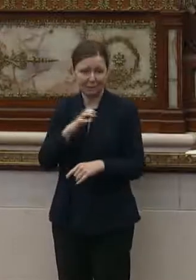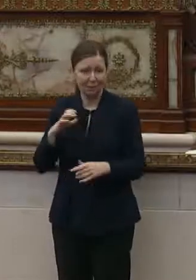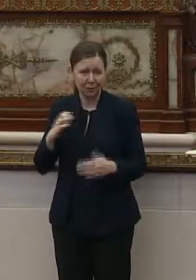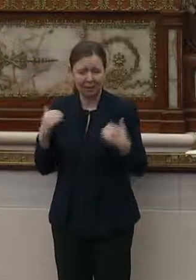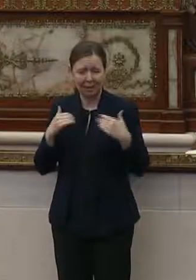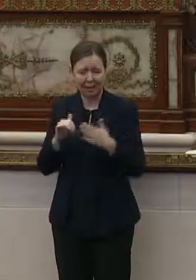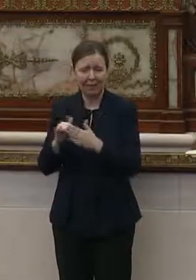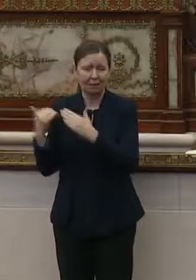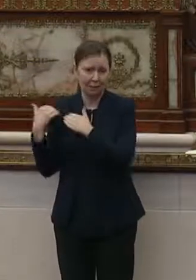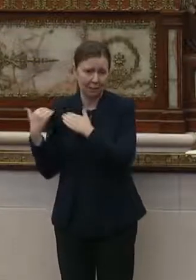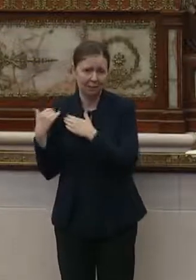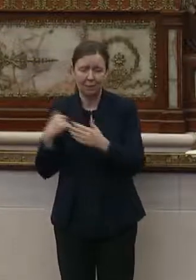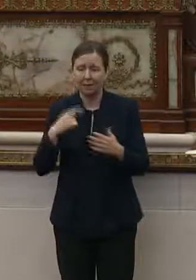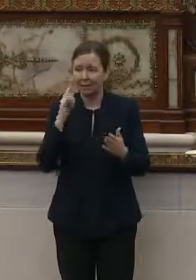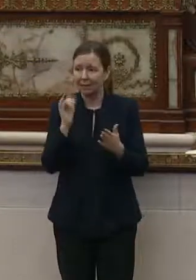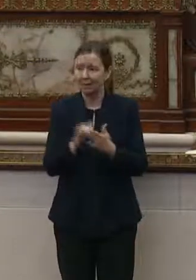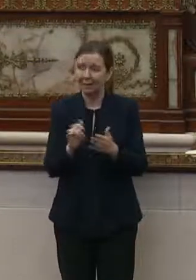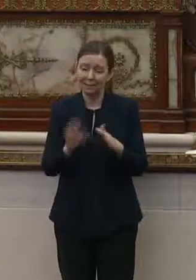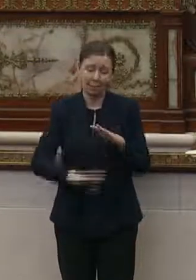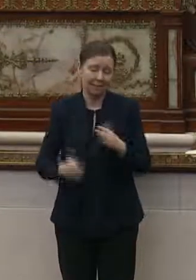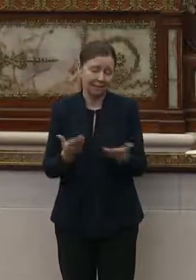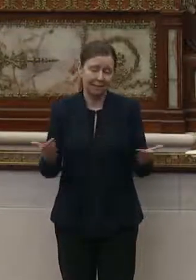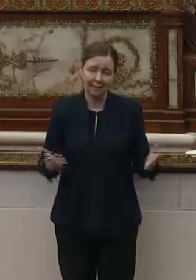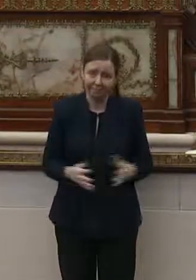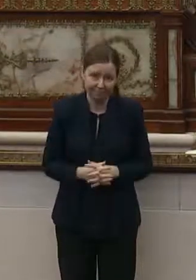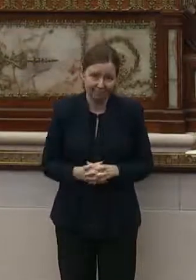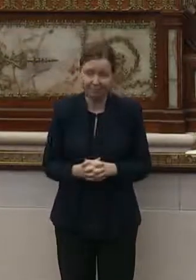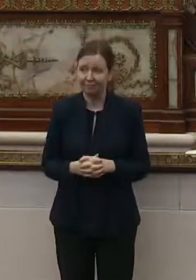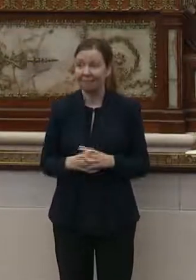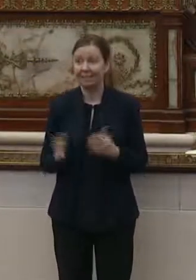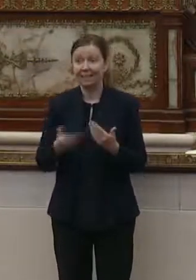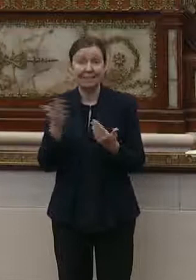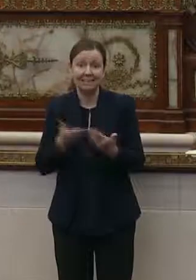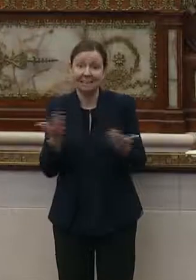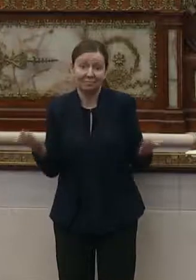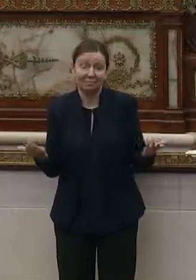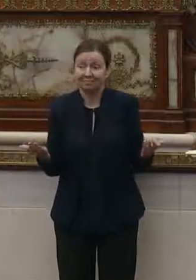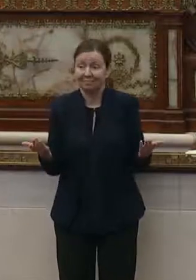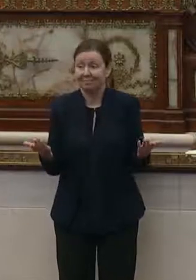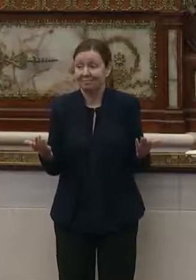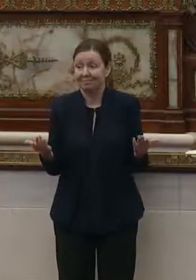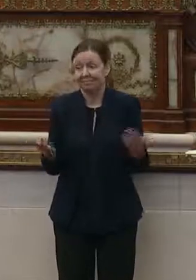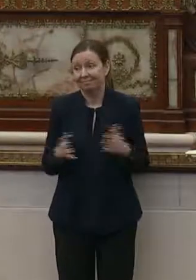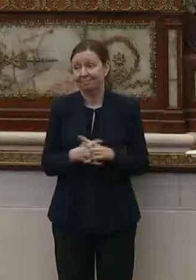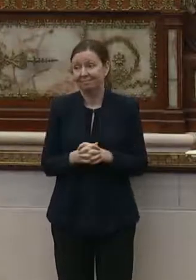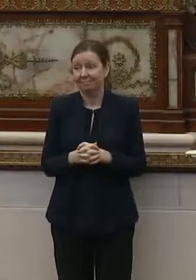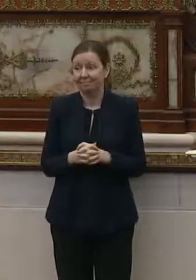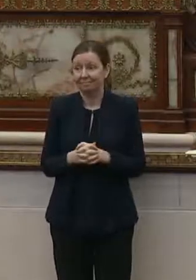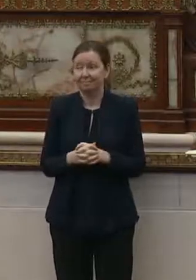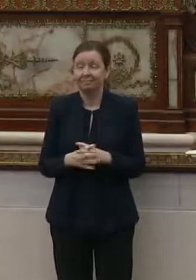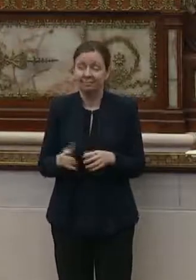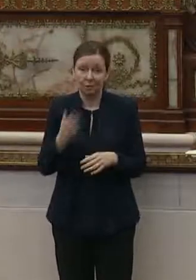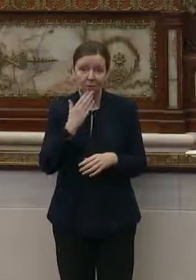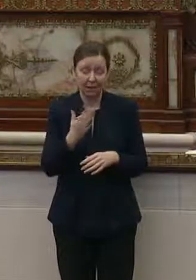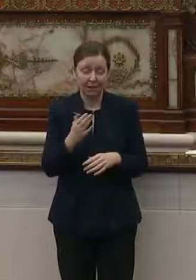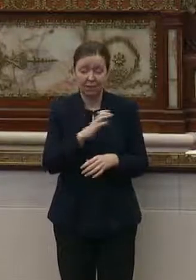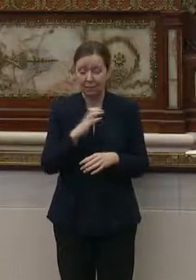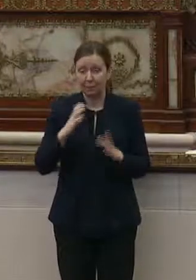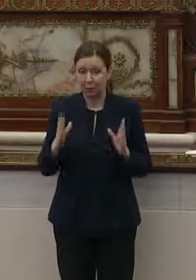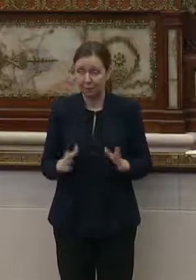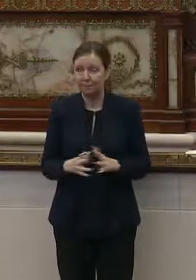that responsibility. I just think it's just such a basic. That's an easy one. That's low-hanging fruit. So thank you,